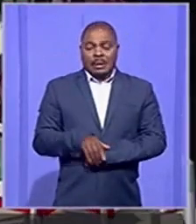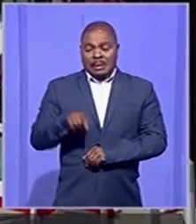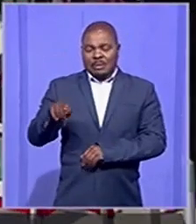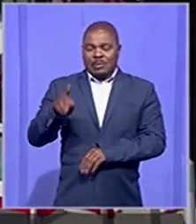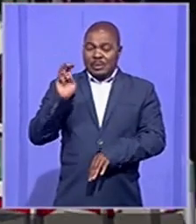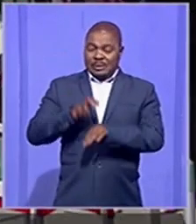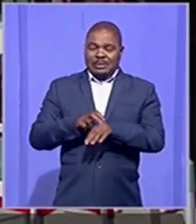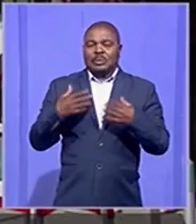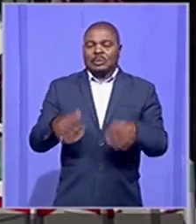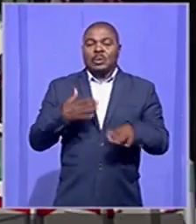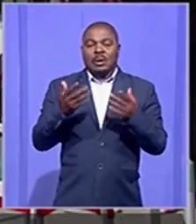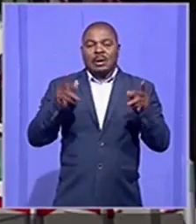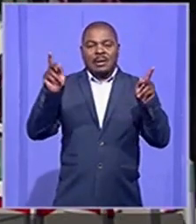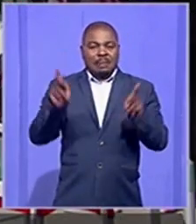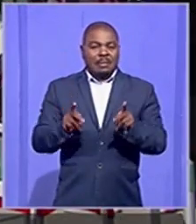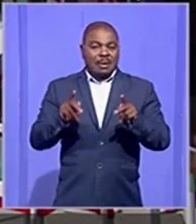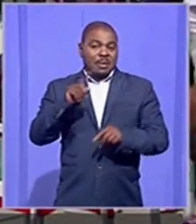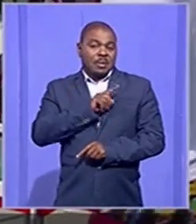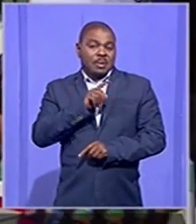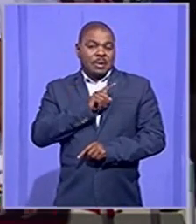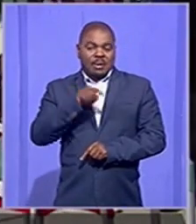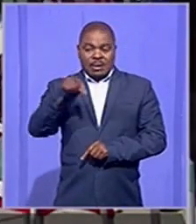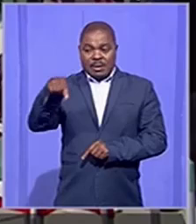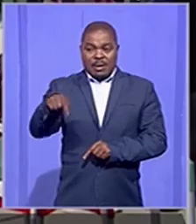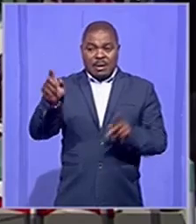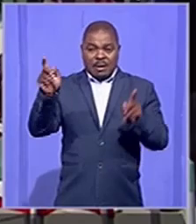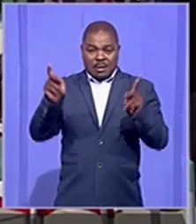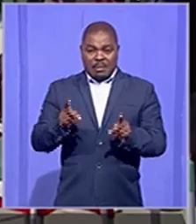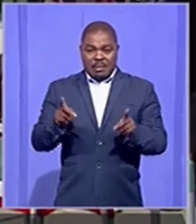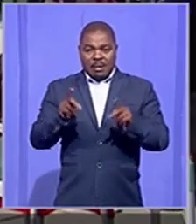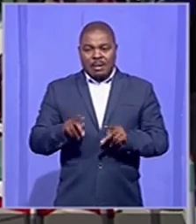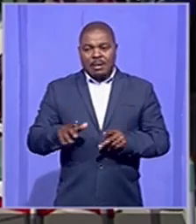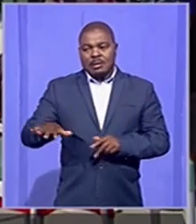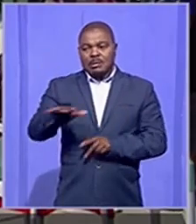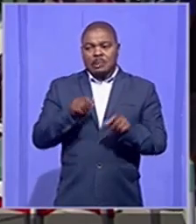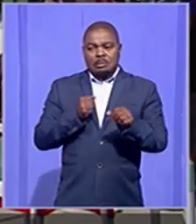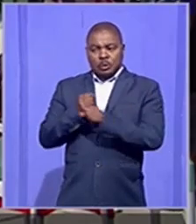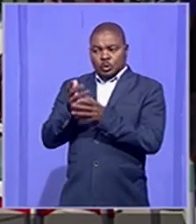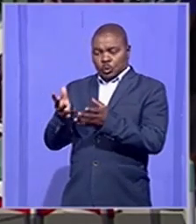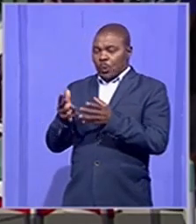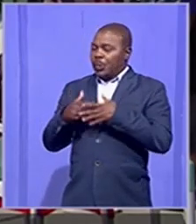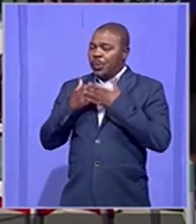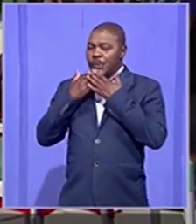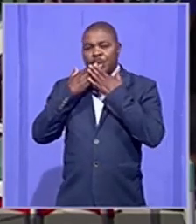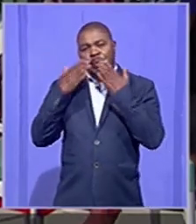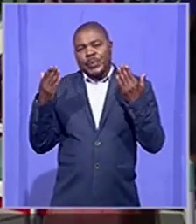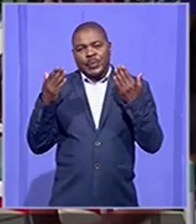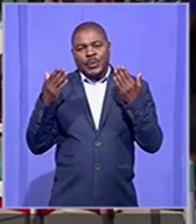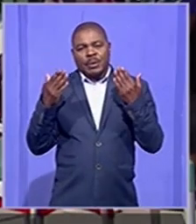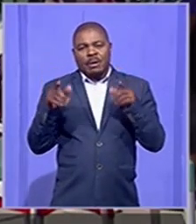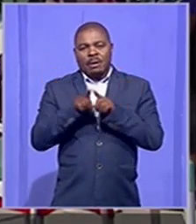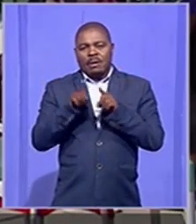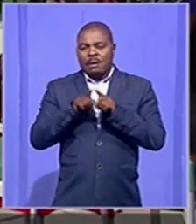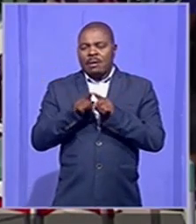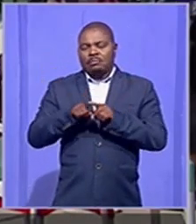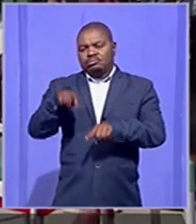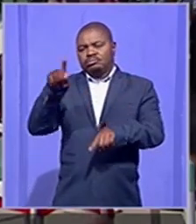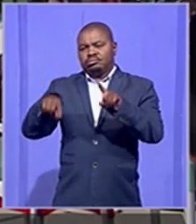mo Kimberley ga rena di-space tse di yana tse di